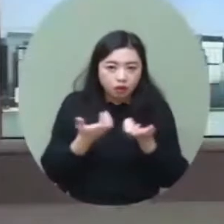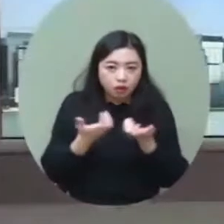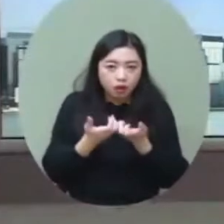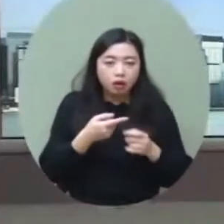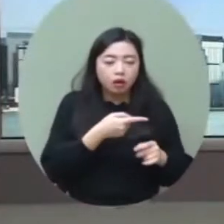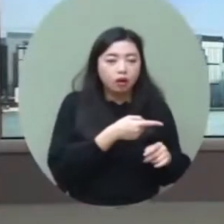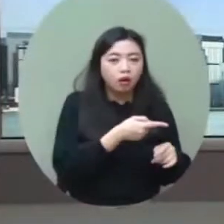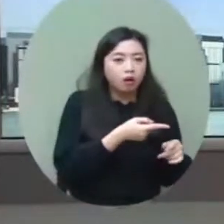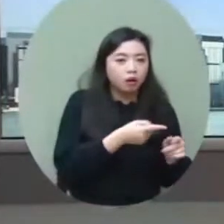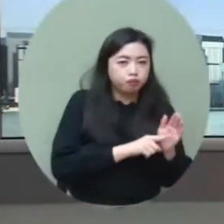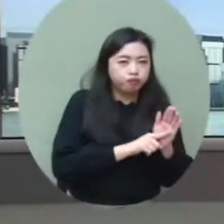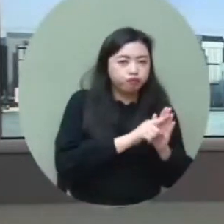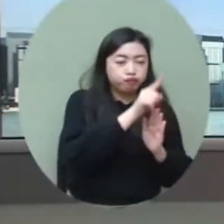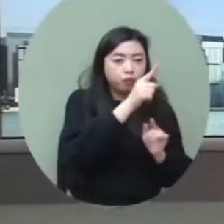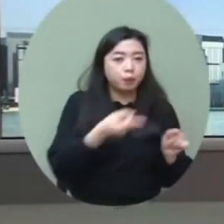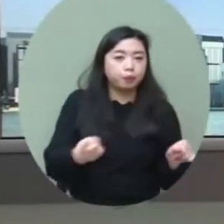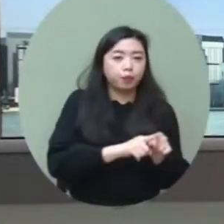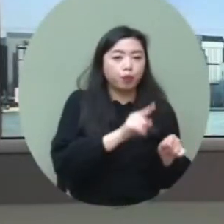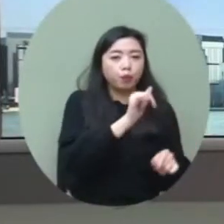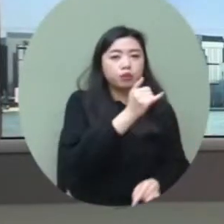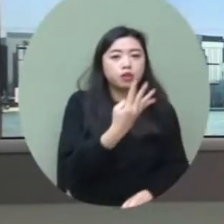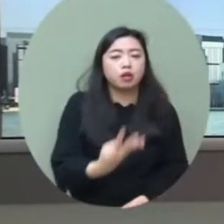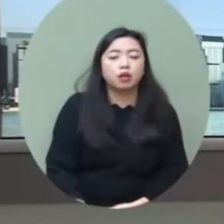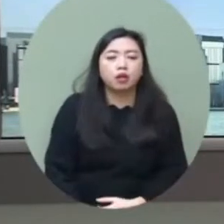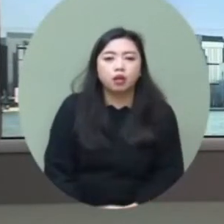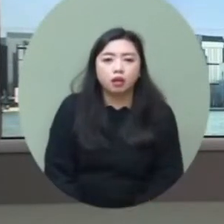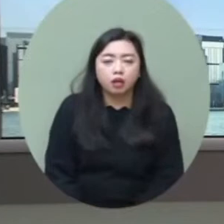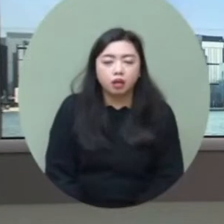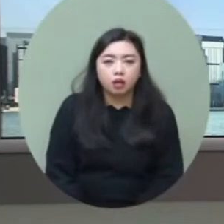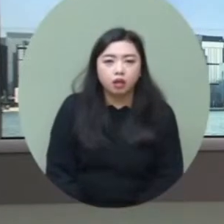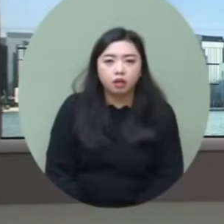Although we have 800 and something infected staff,